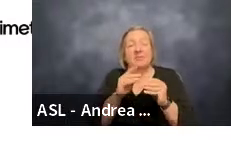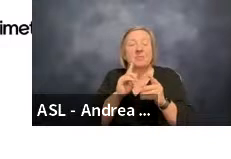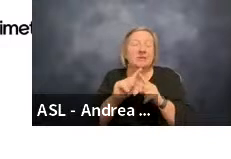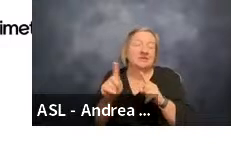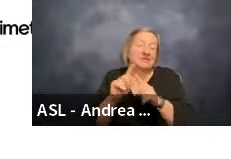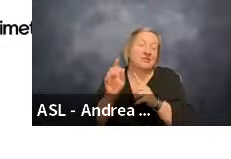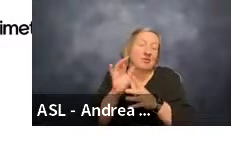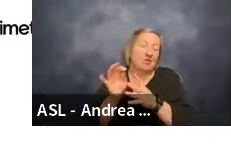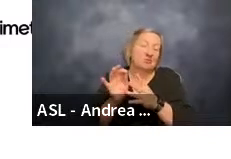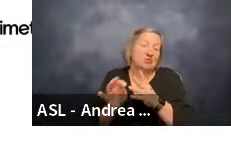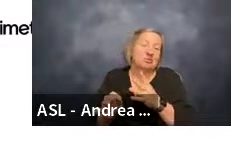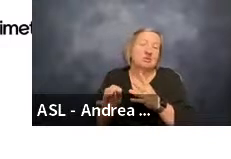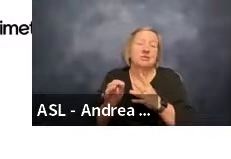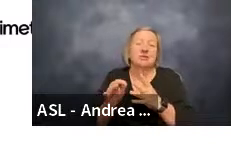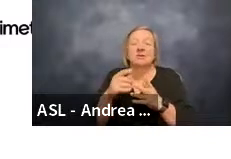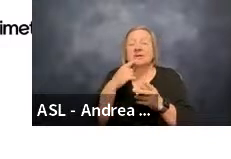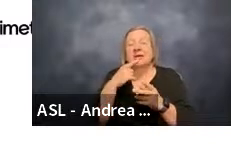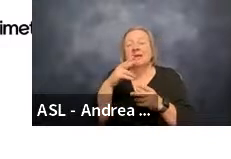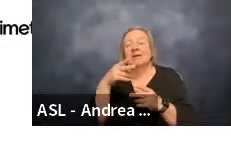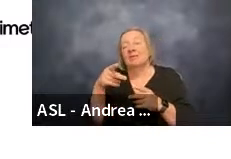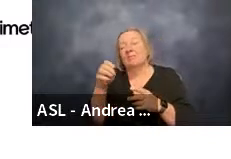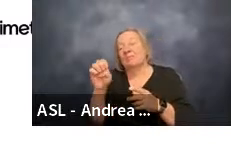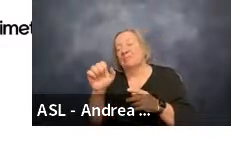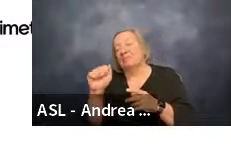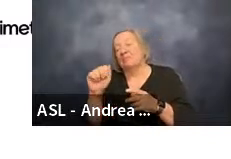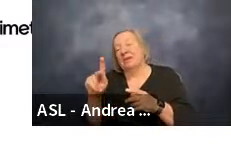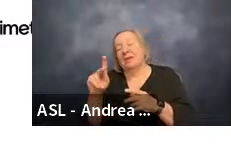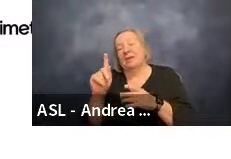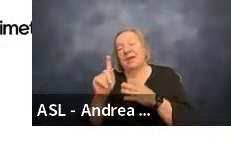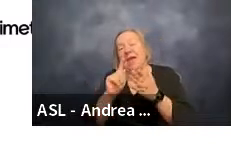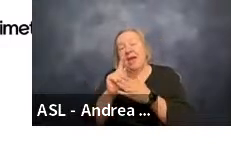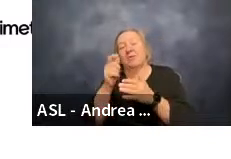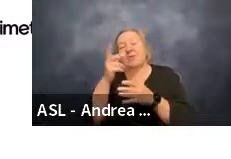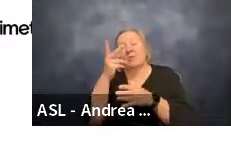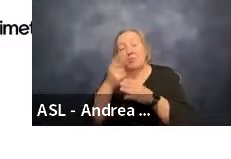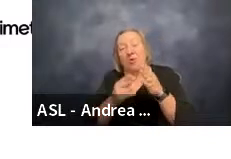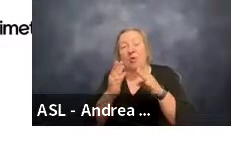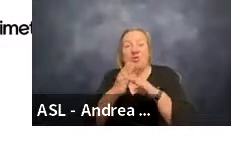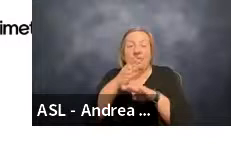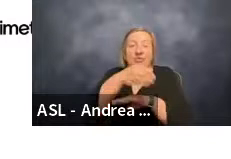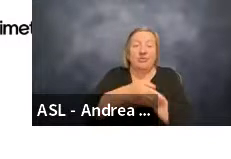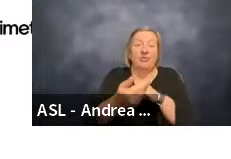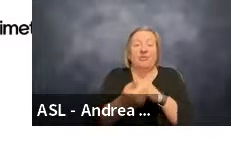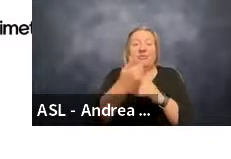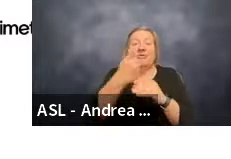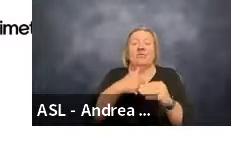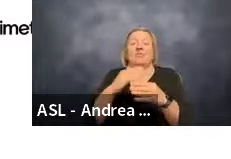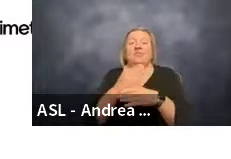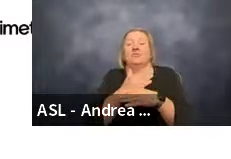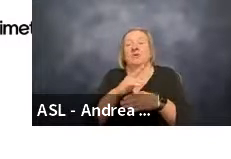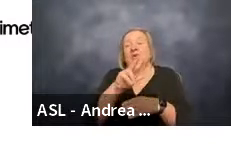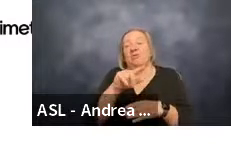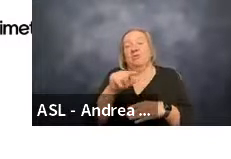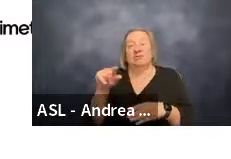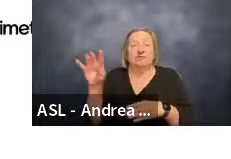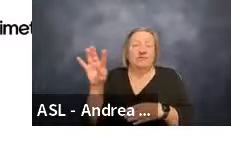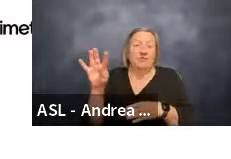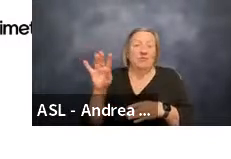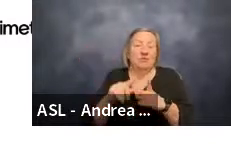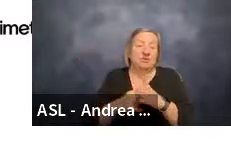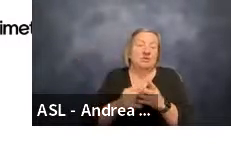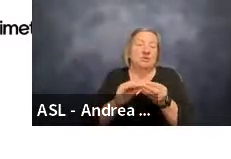But say peak hour rates each direction, that 3 or 4, between 3 and 4, this might be a starting number